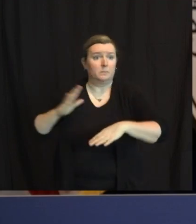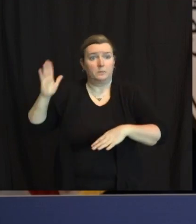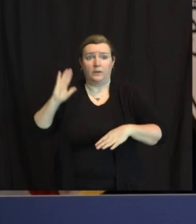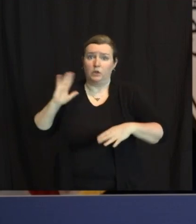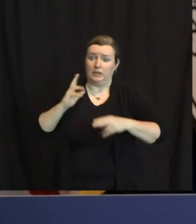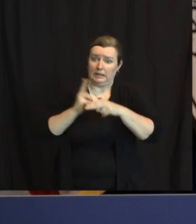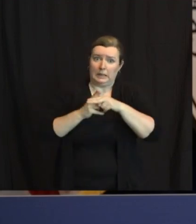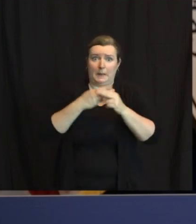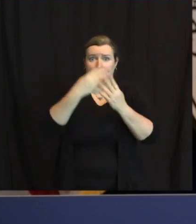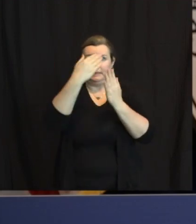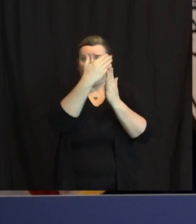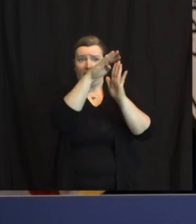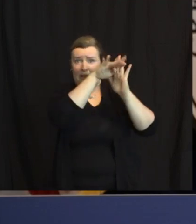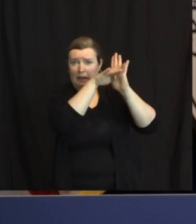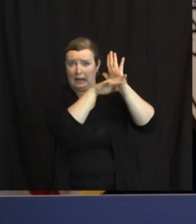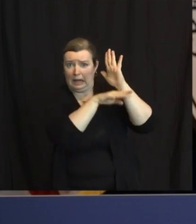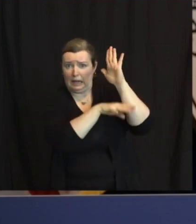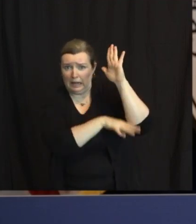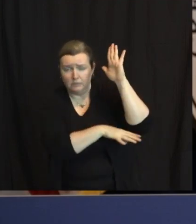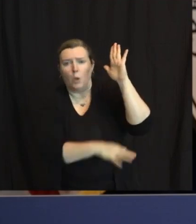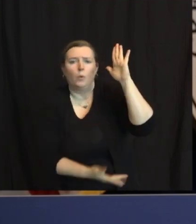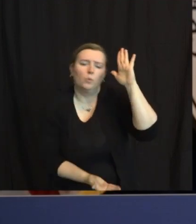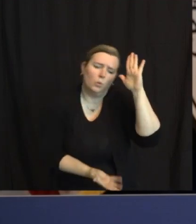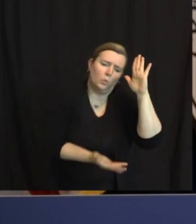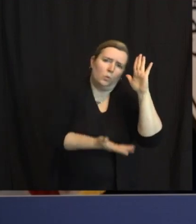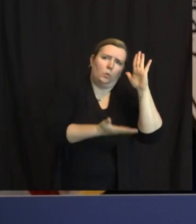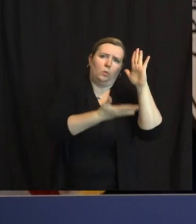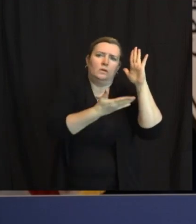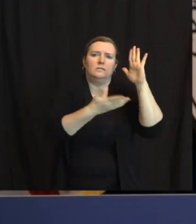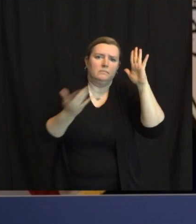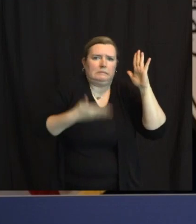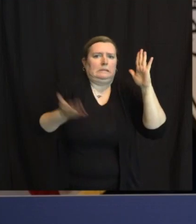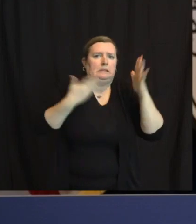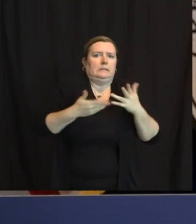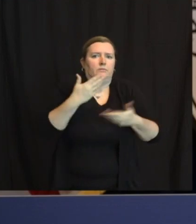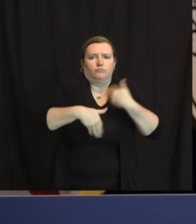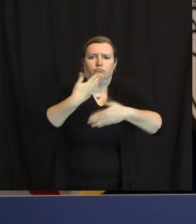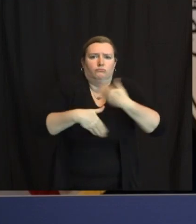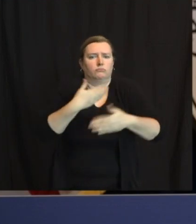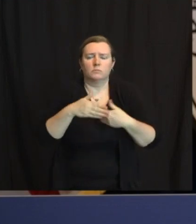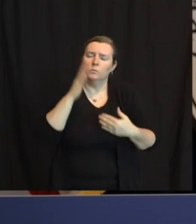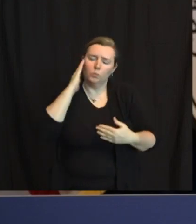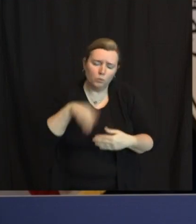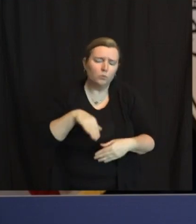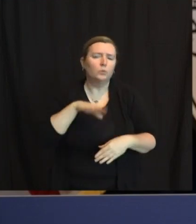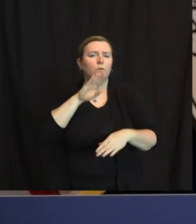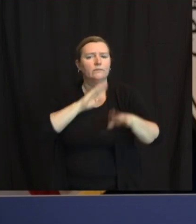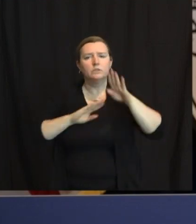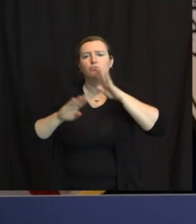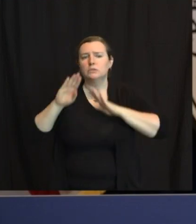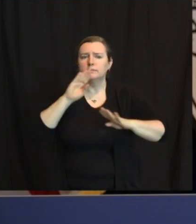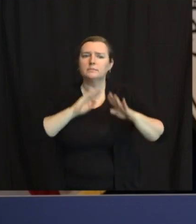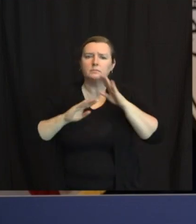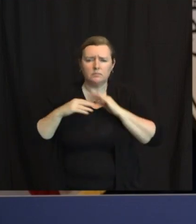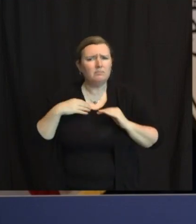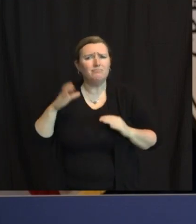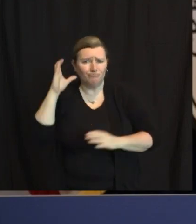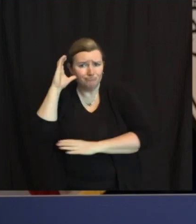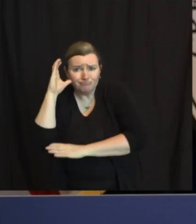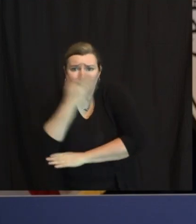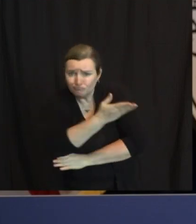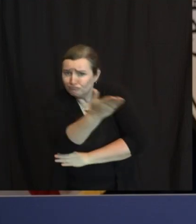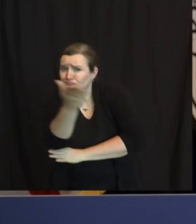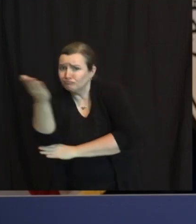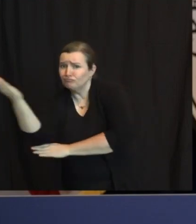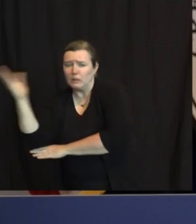no comfort if your claim is one of the ones still yet to be processed. We have heard you loud and clear on this.